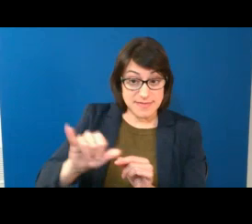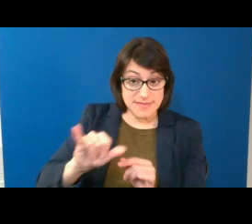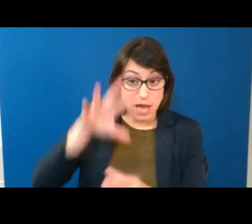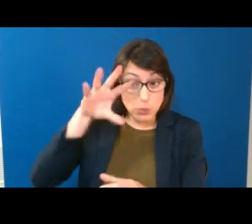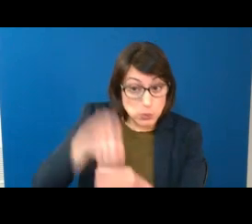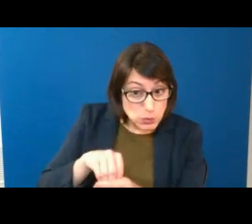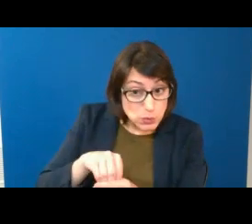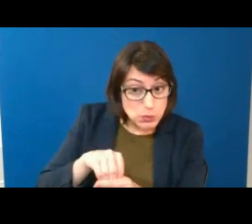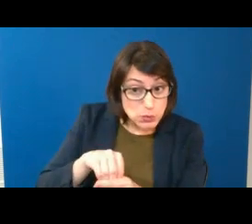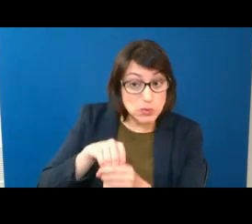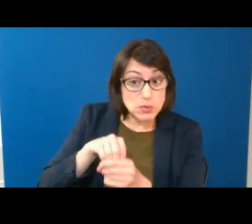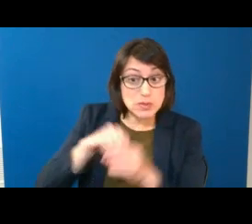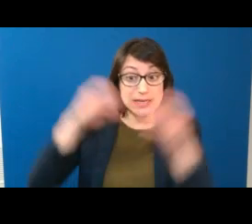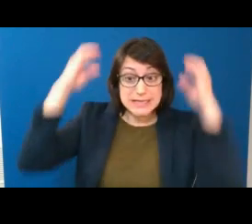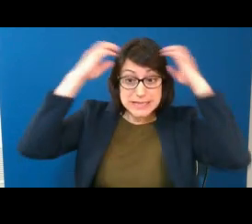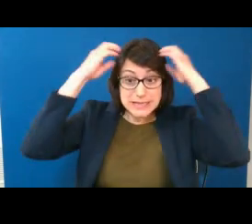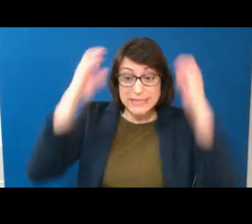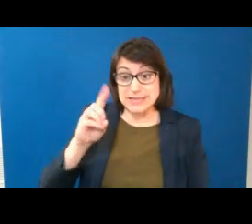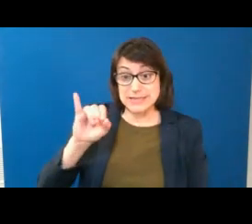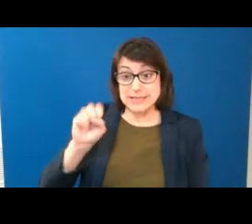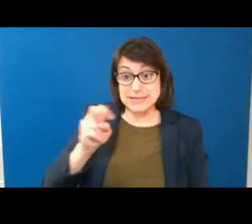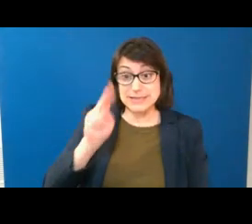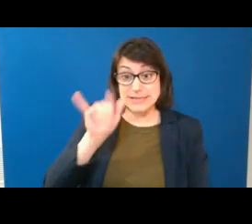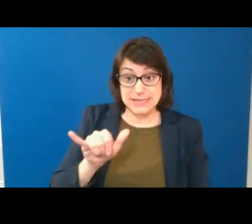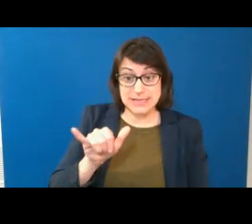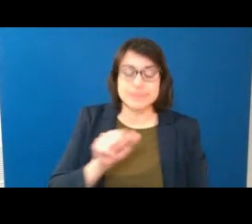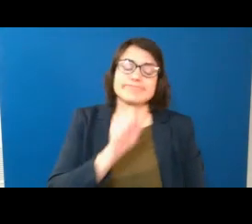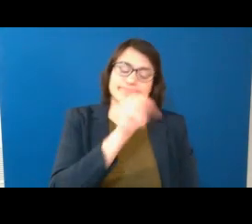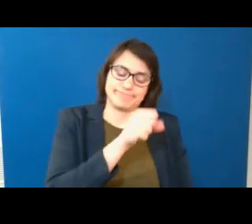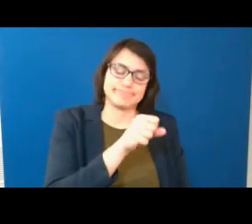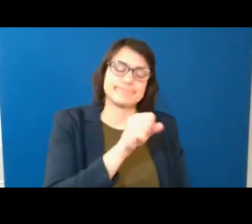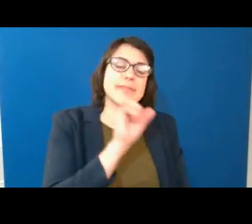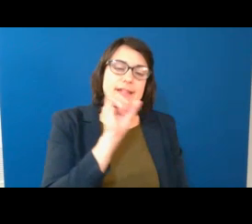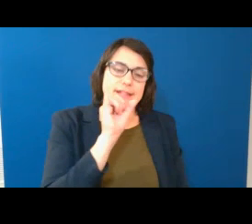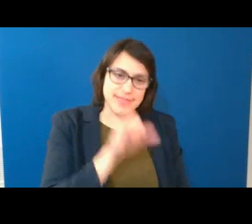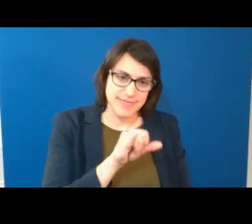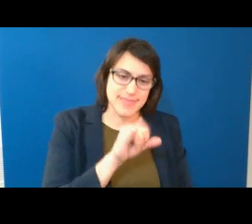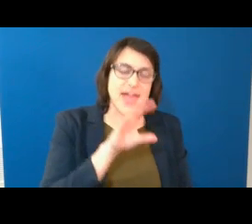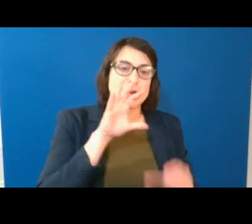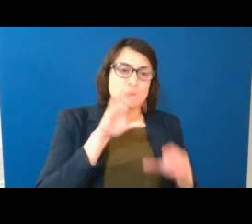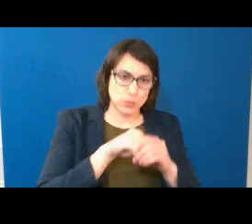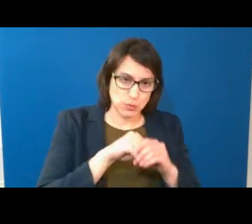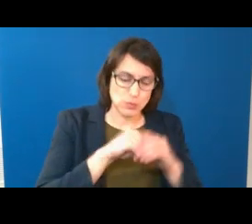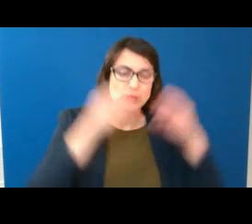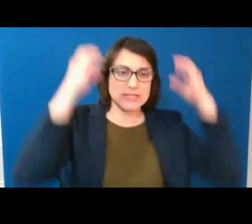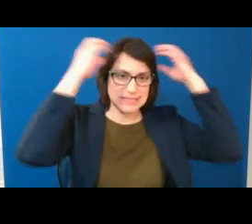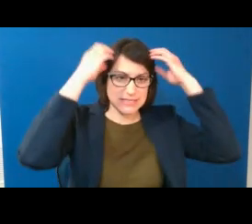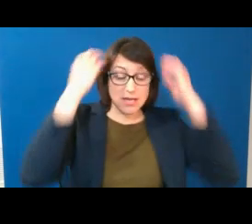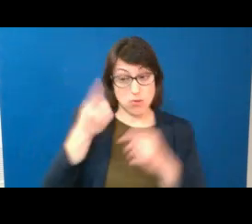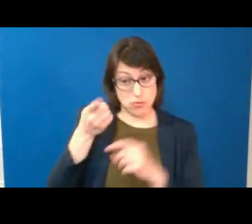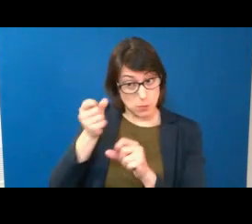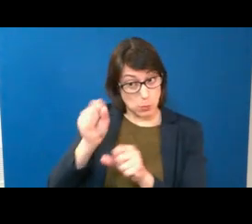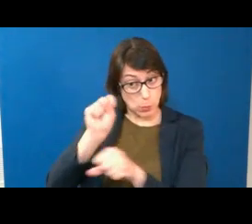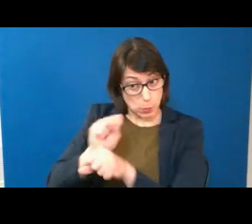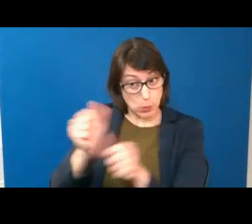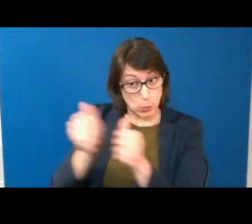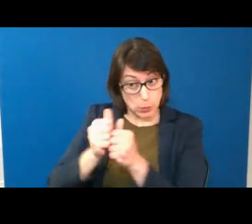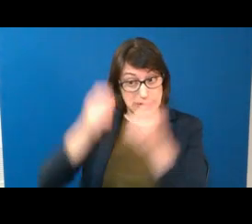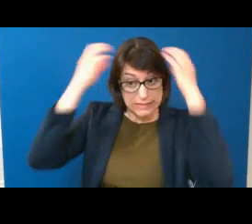Yeah, so that is for Orange County, which includes Disney. Okay, I'm wondering if you get to work with Disney at all, because I'm assuming they